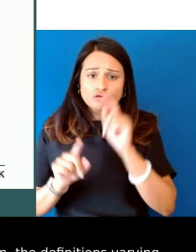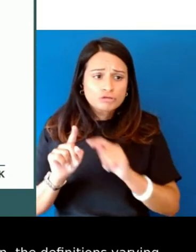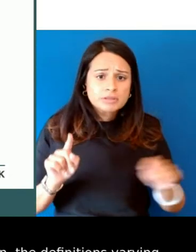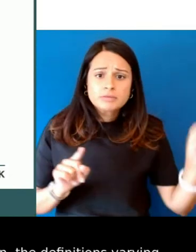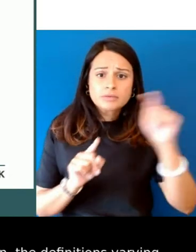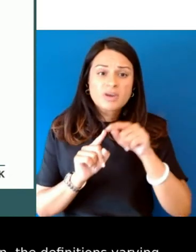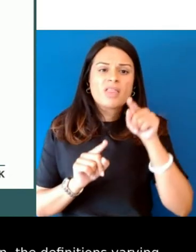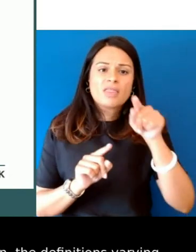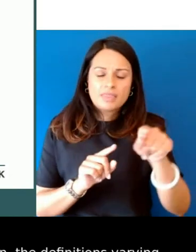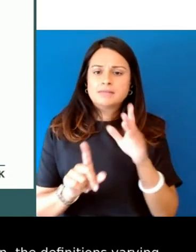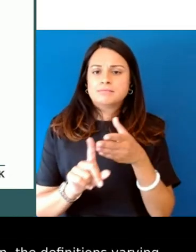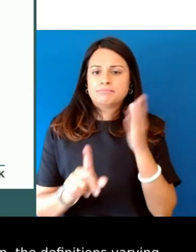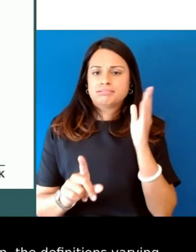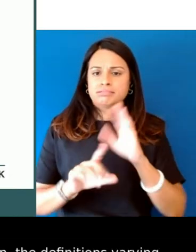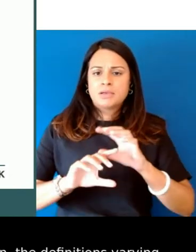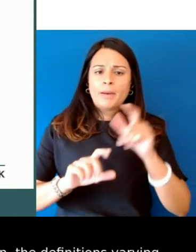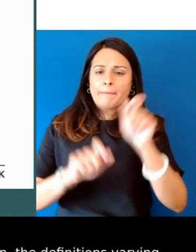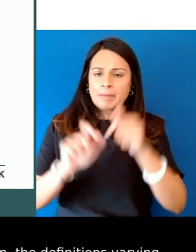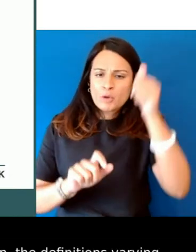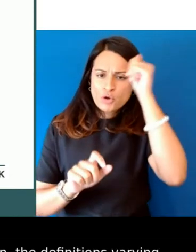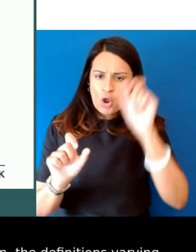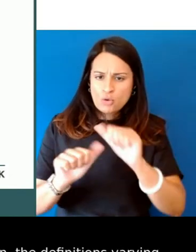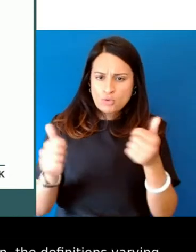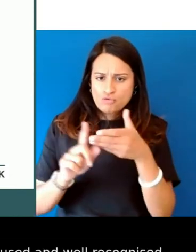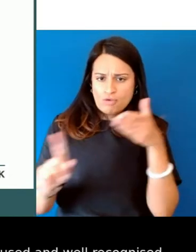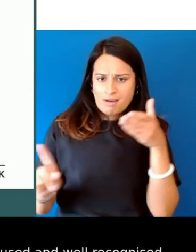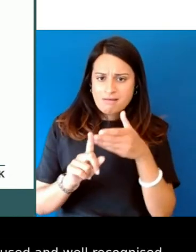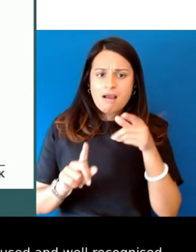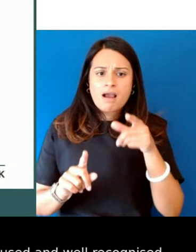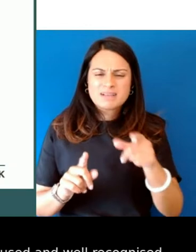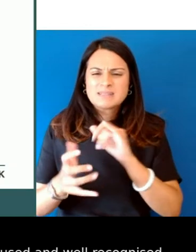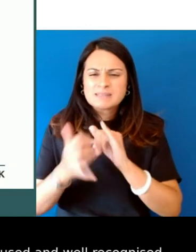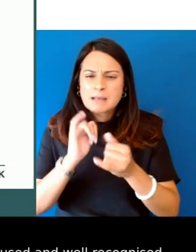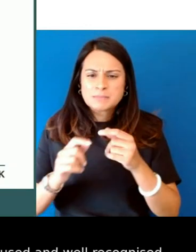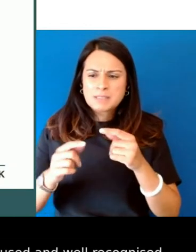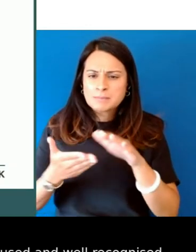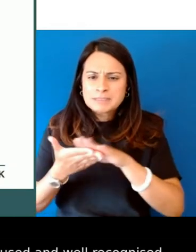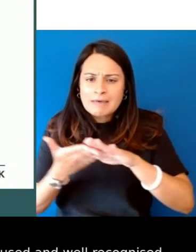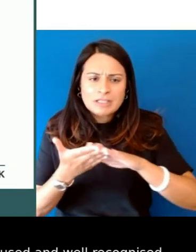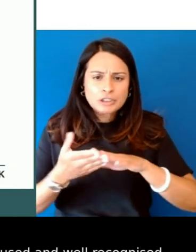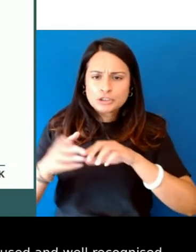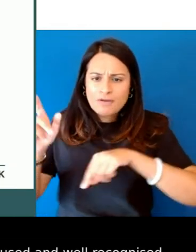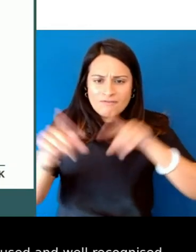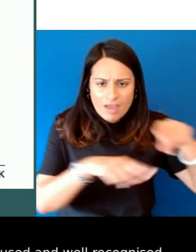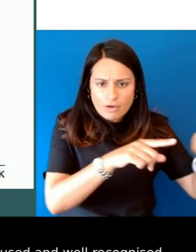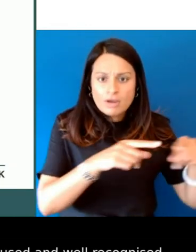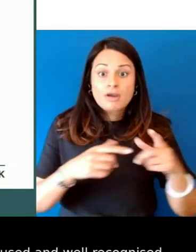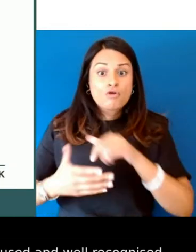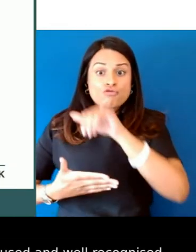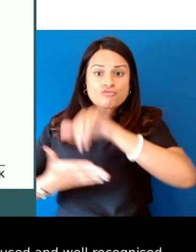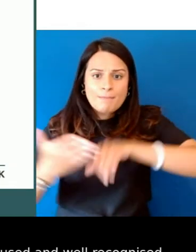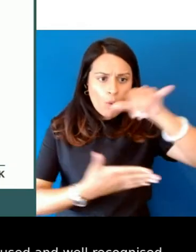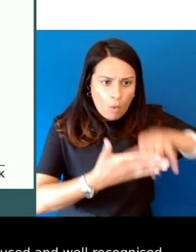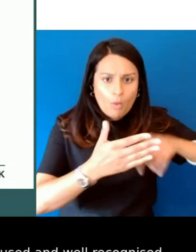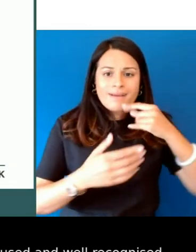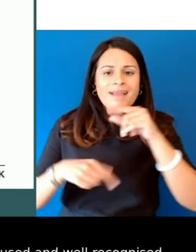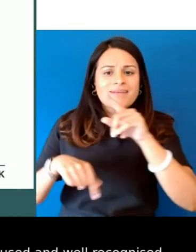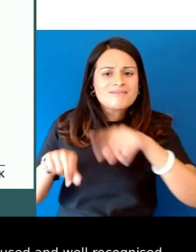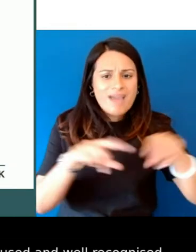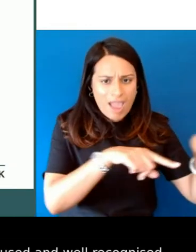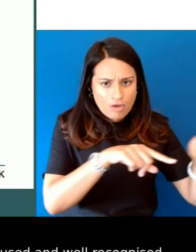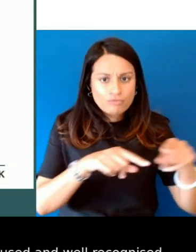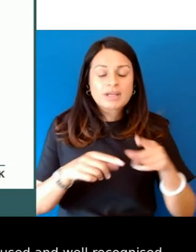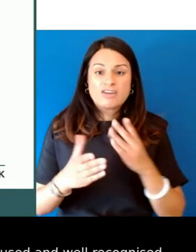recognized and because of that challenge with definitions there can be variable reports of when anaphylaxis has occurred so true rates of